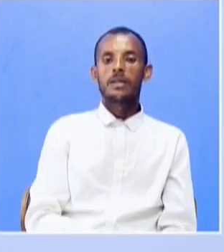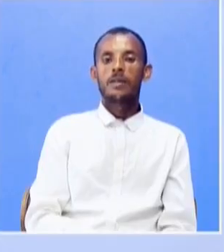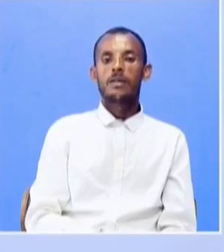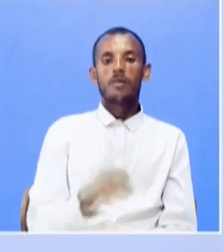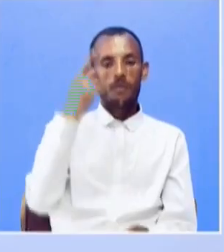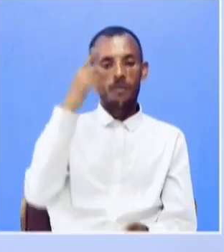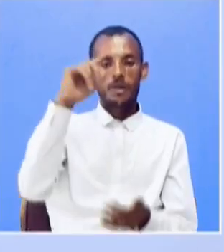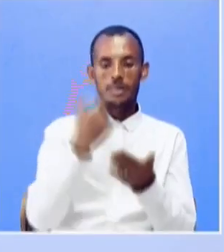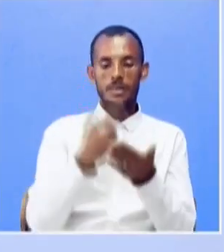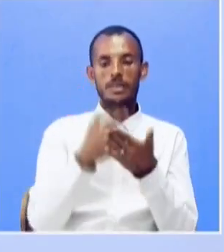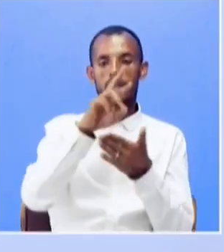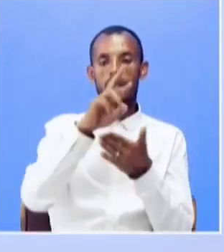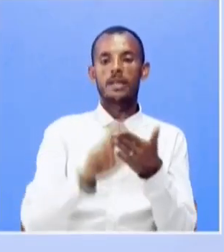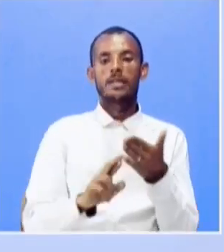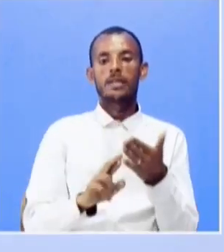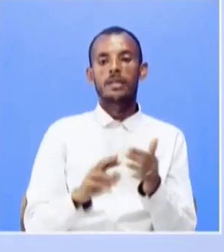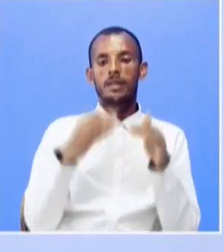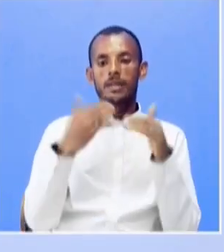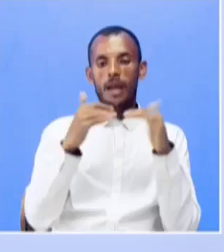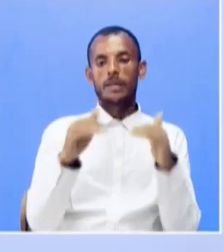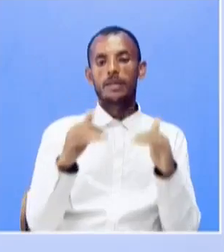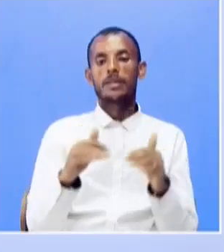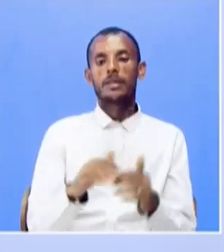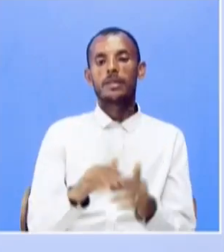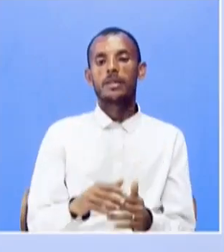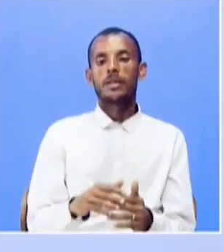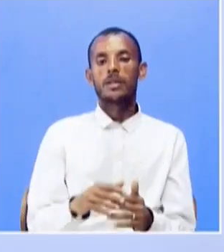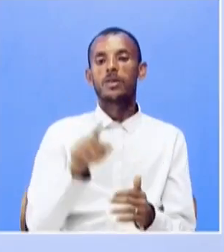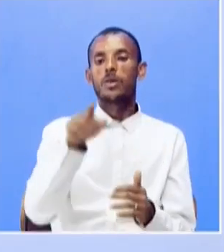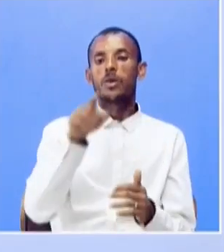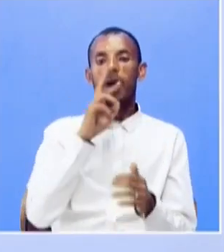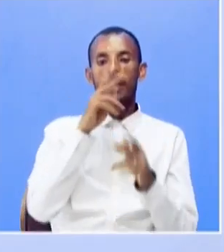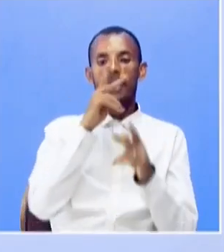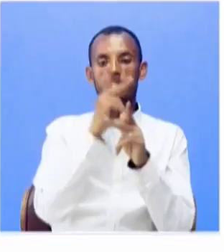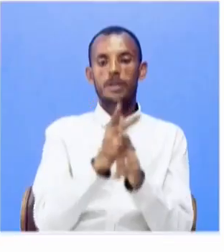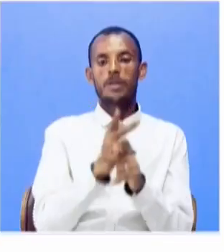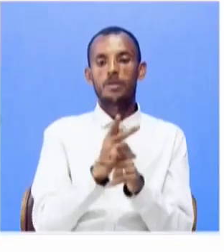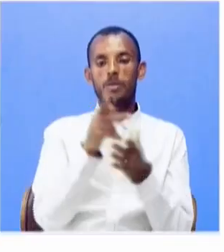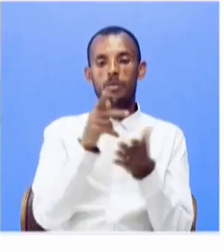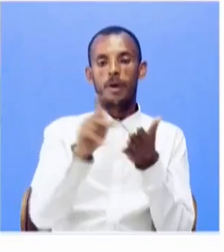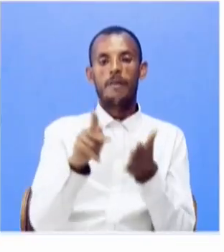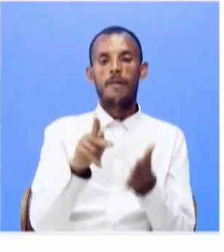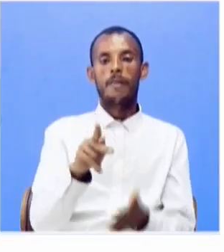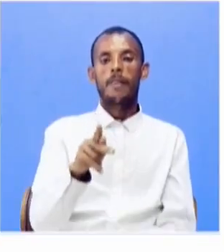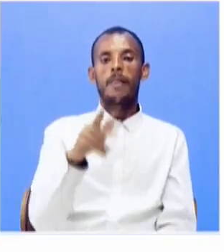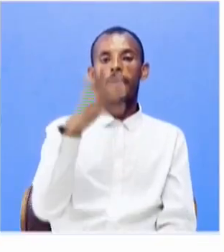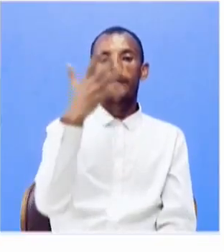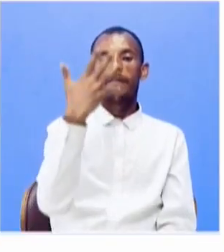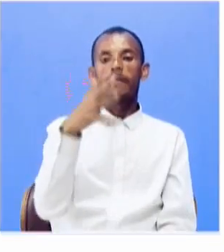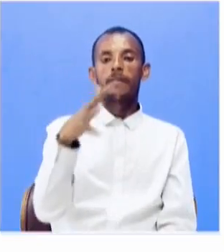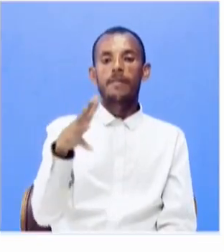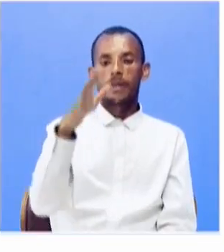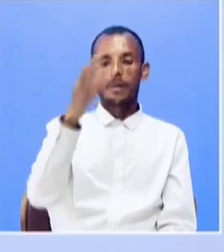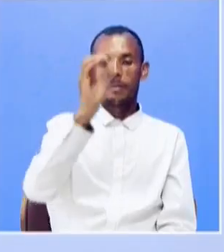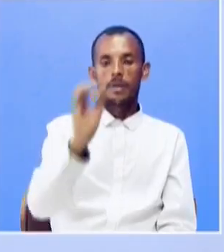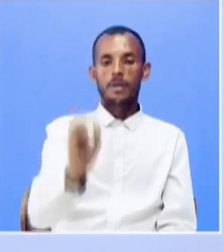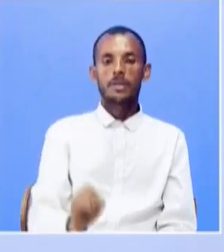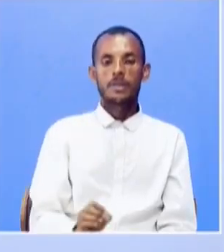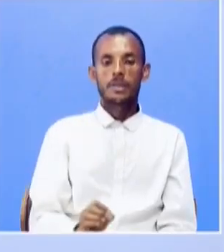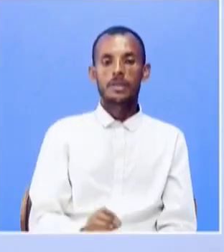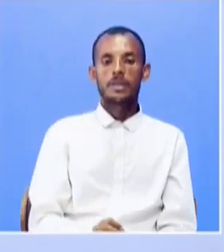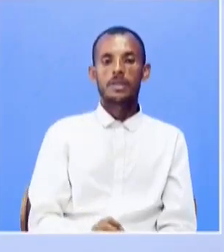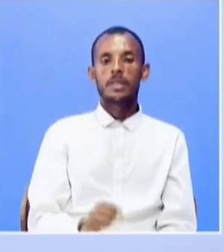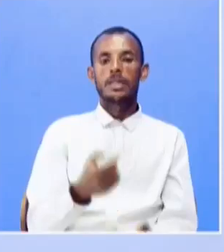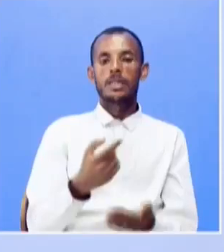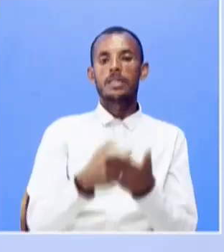For this range, you are expected to pay 15% of